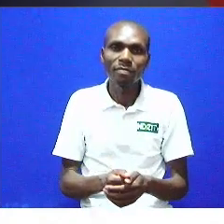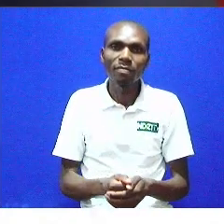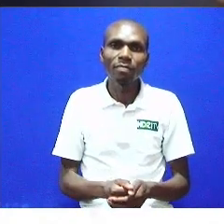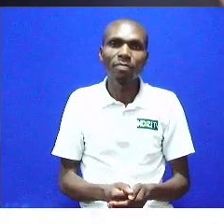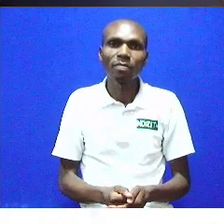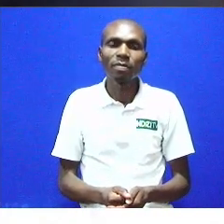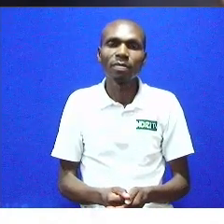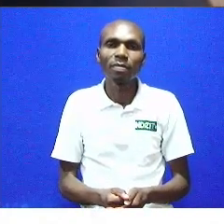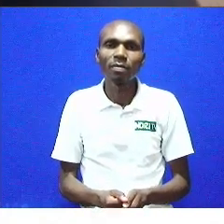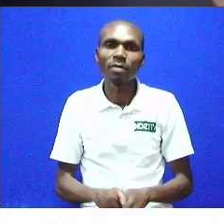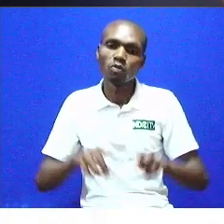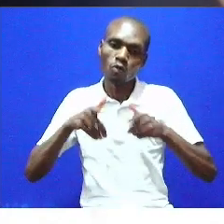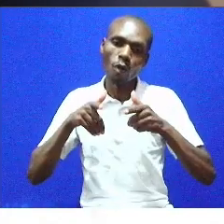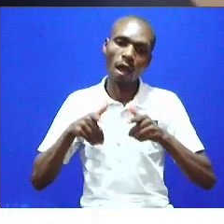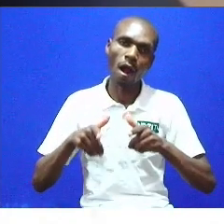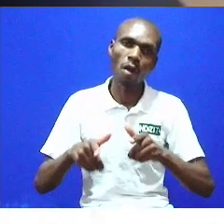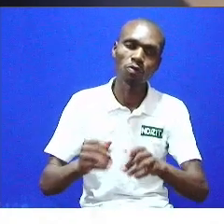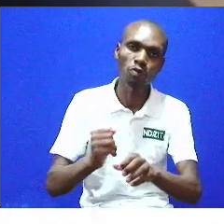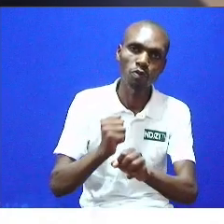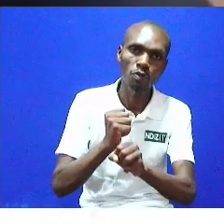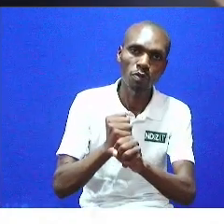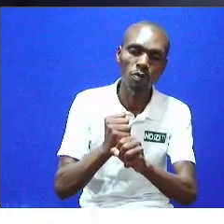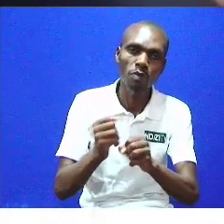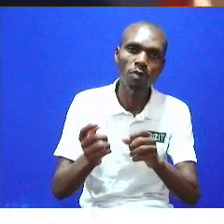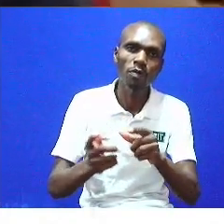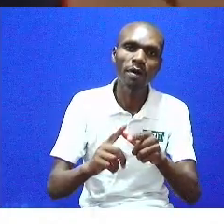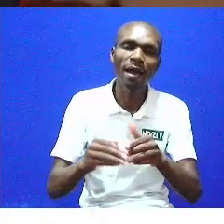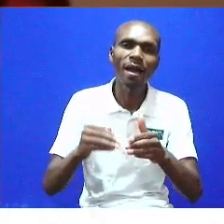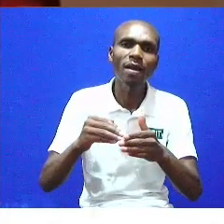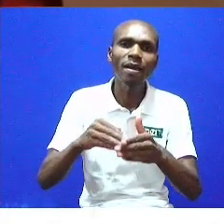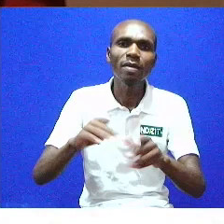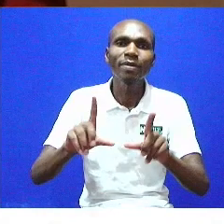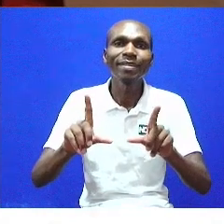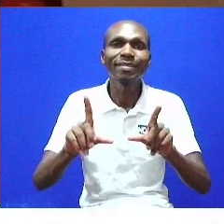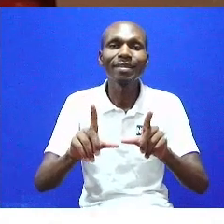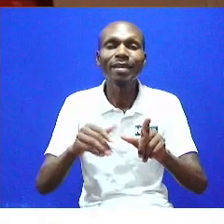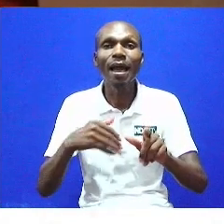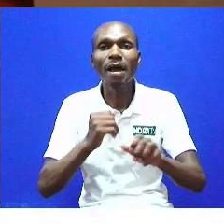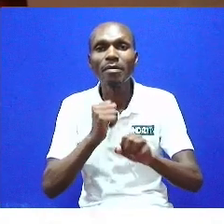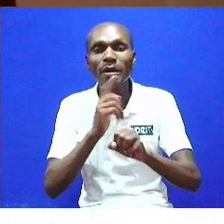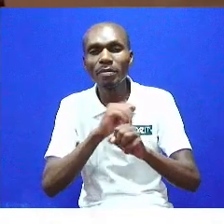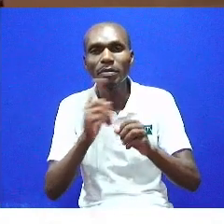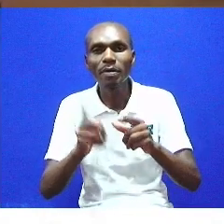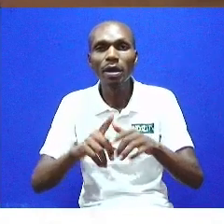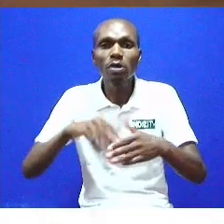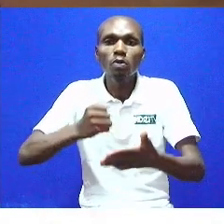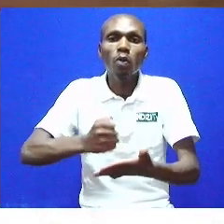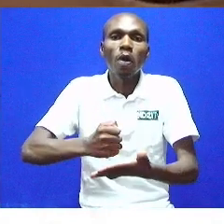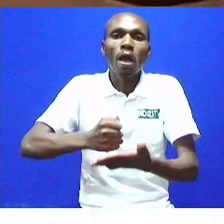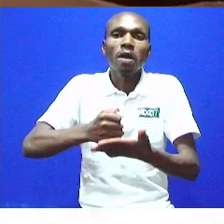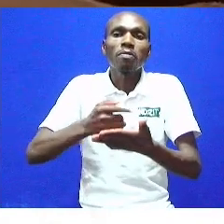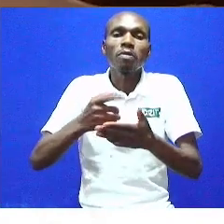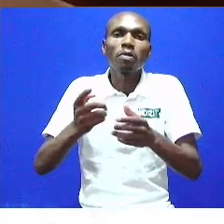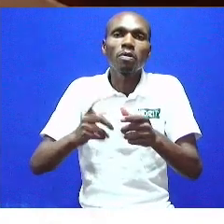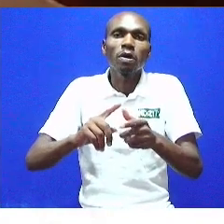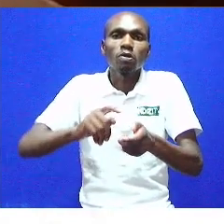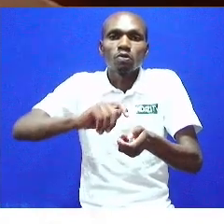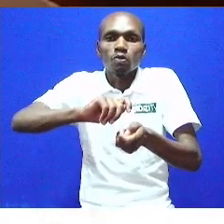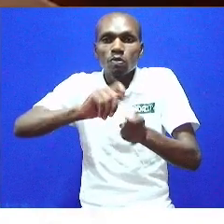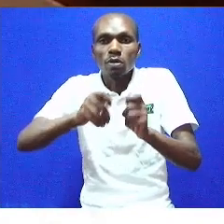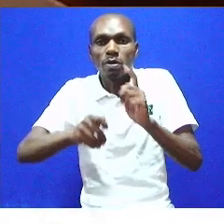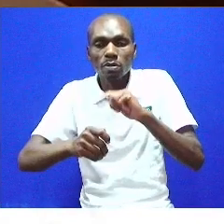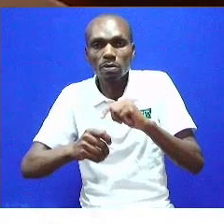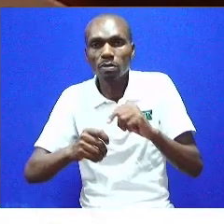Otherwise you can't be allowed to take it. So we have done all the certification to enable you to transport it